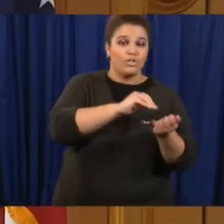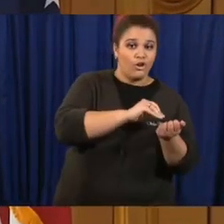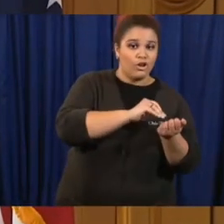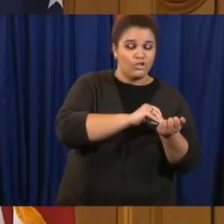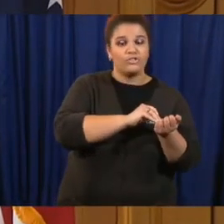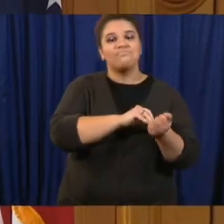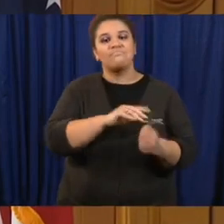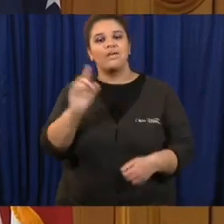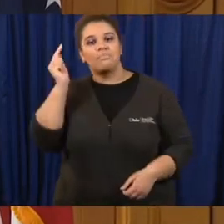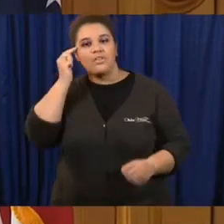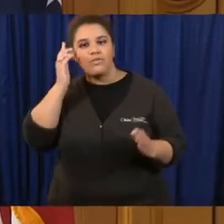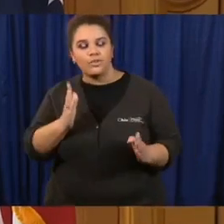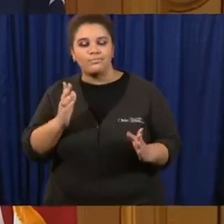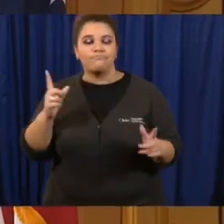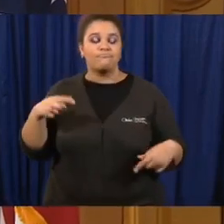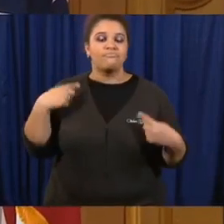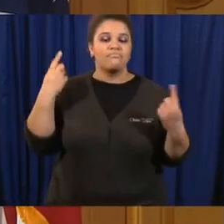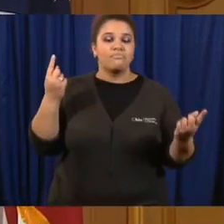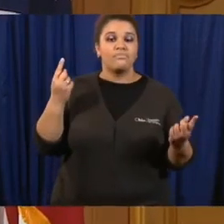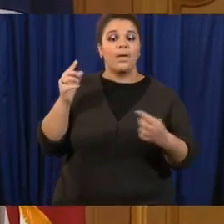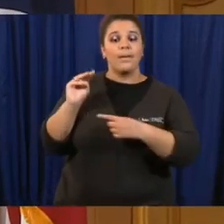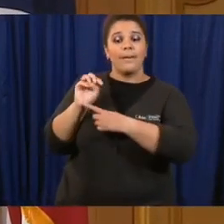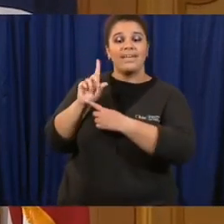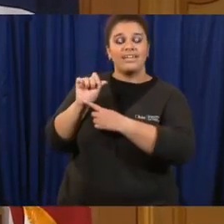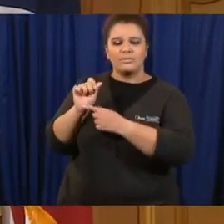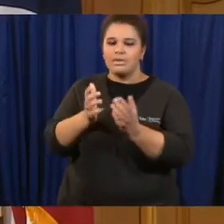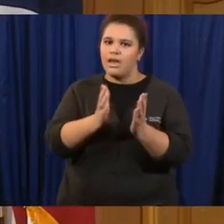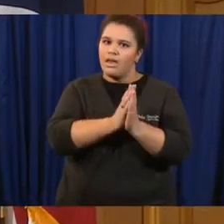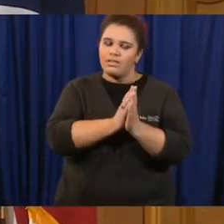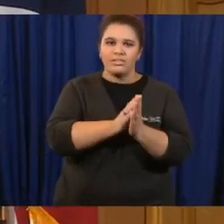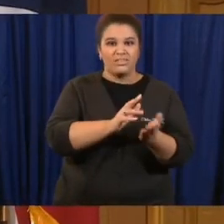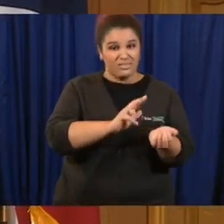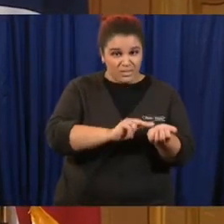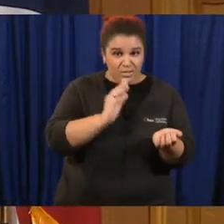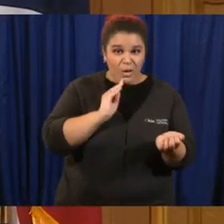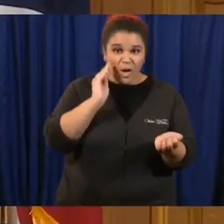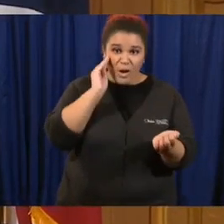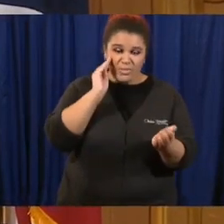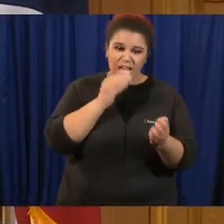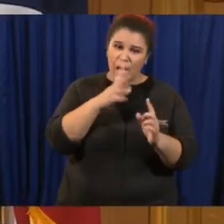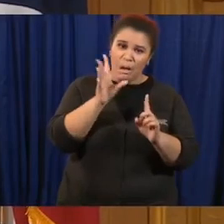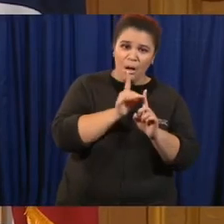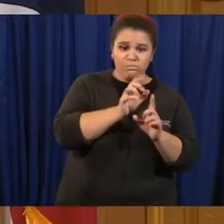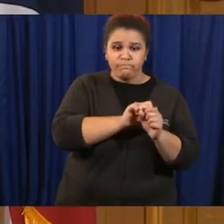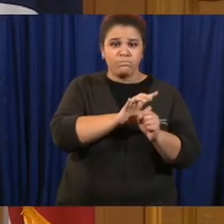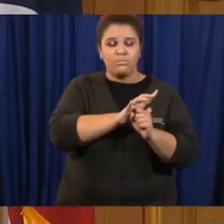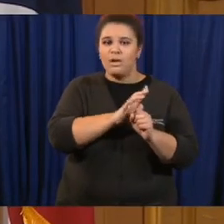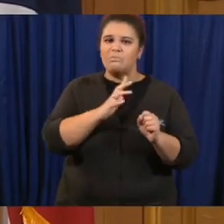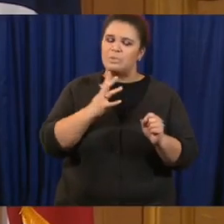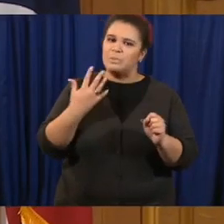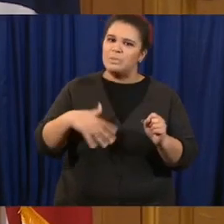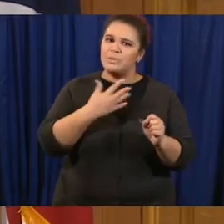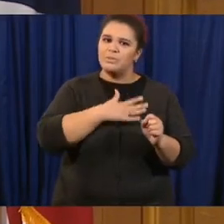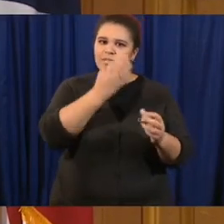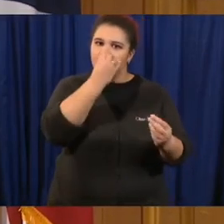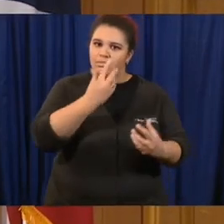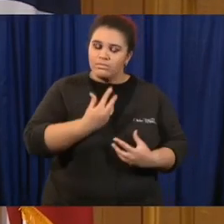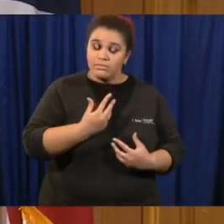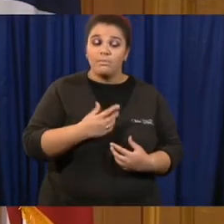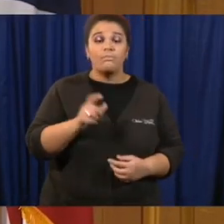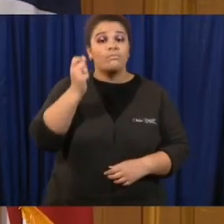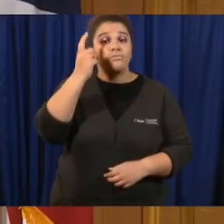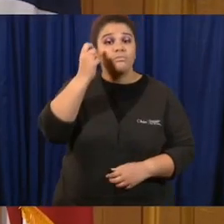for some time now to get the names of those nursing homes, and we were told that the state used an Ohio Revised Code that prevented that.